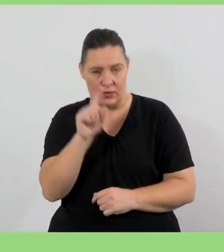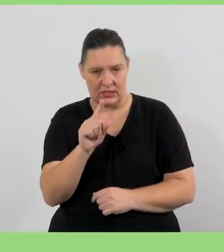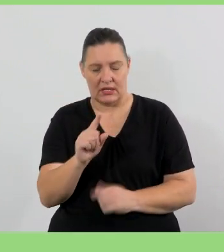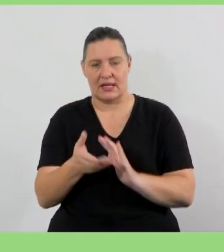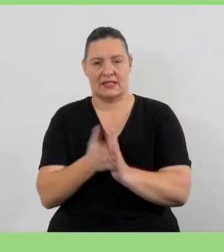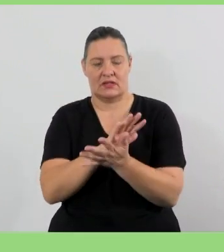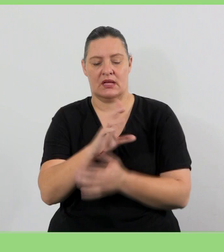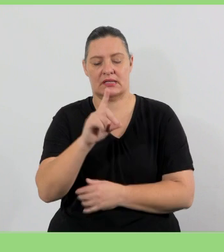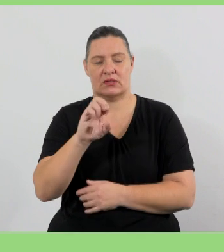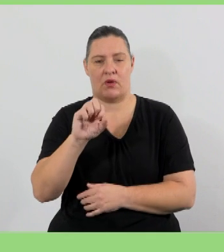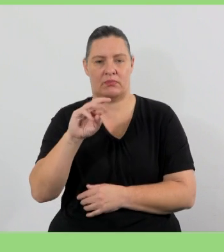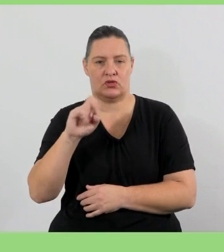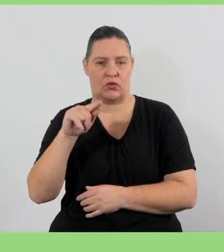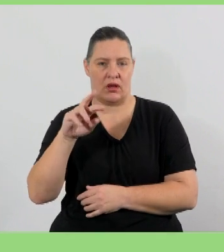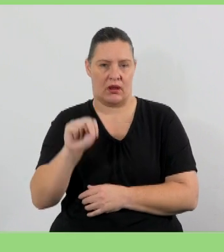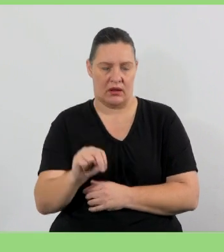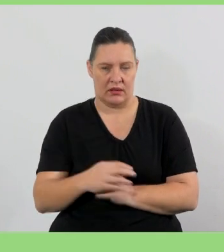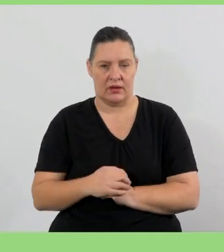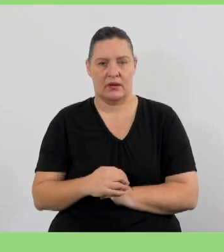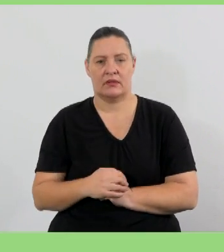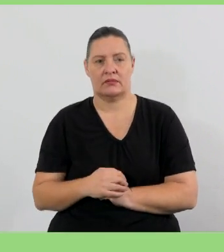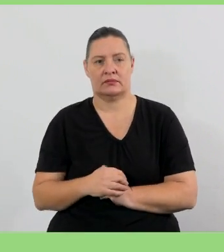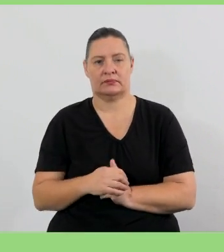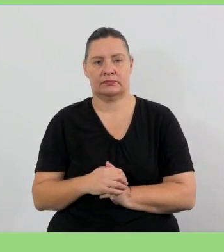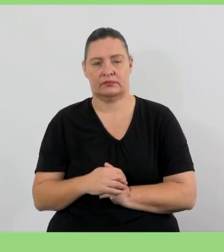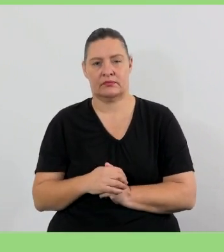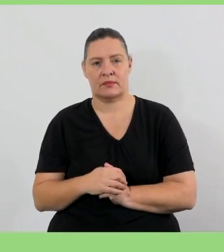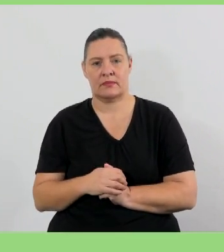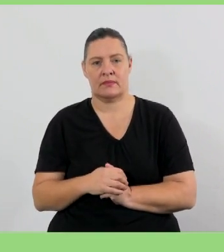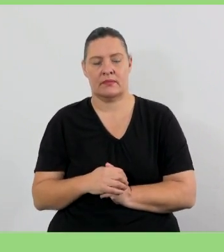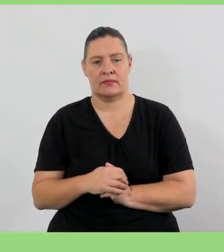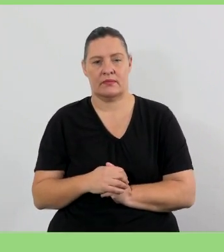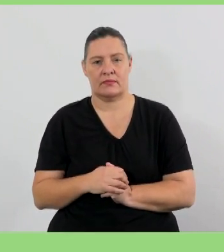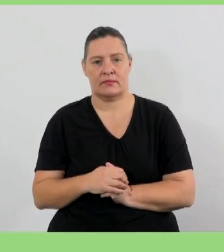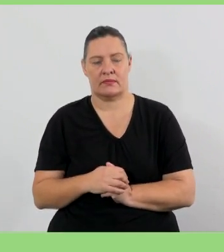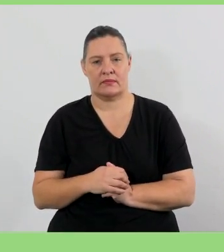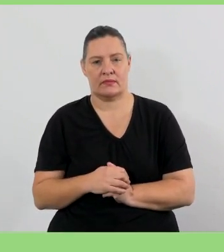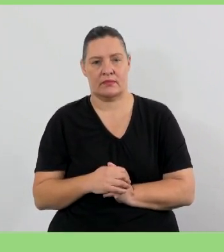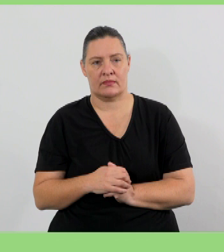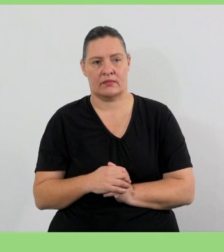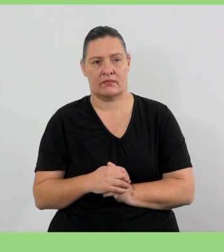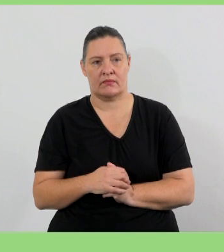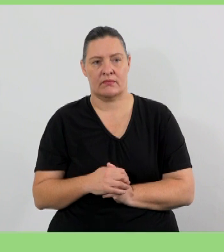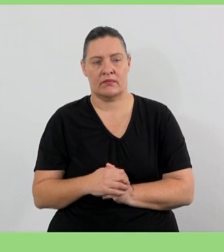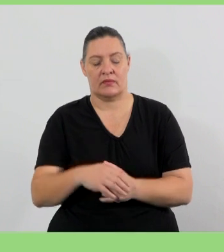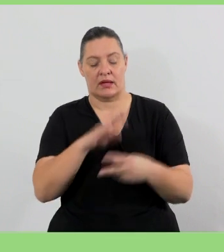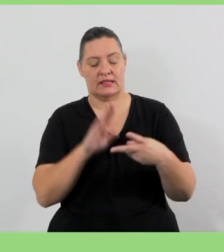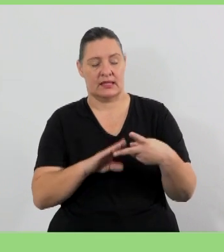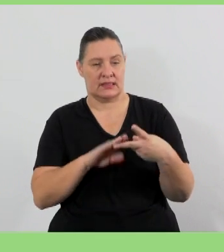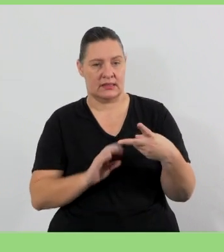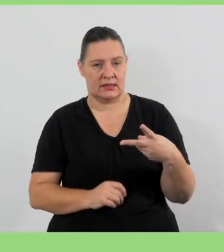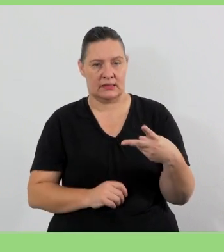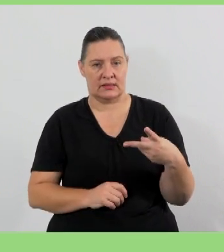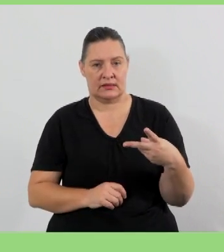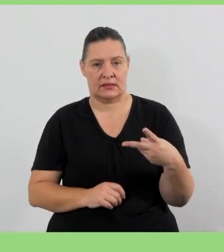a disruption, when it disturbs or interferes with the balance of an ecosystem. The second